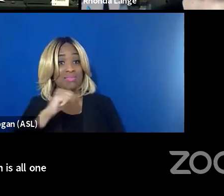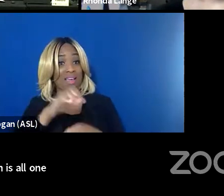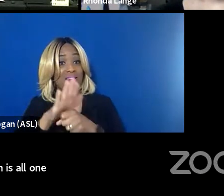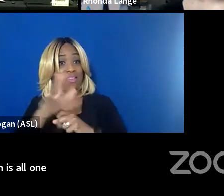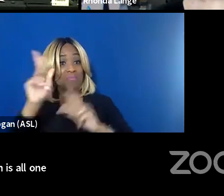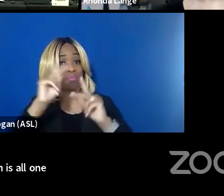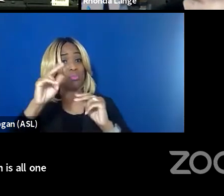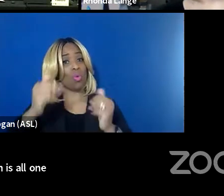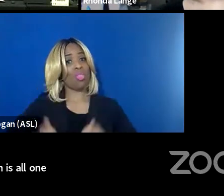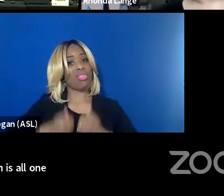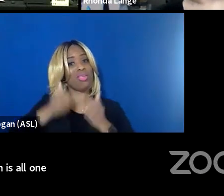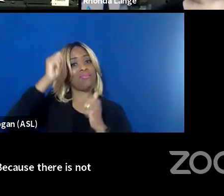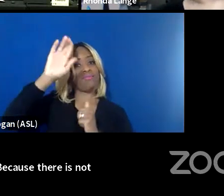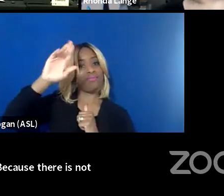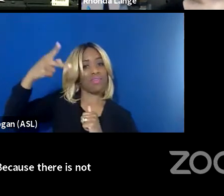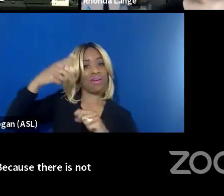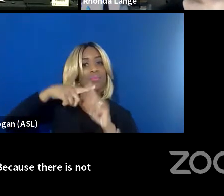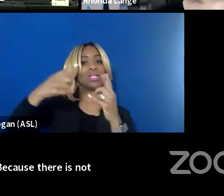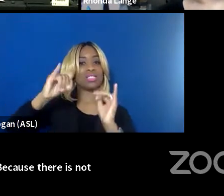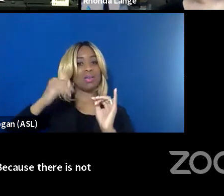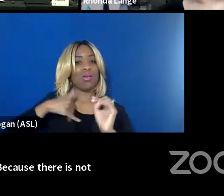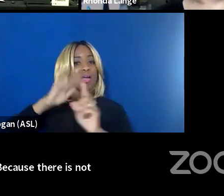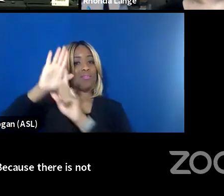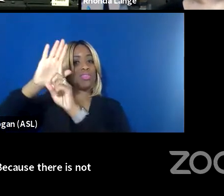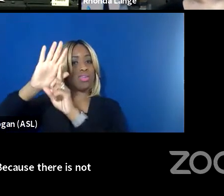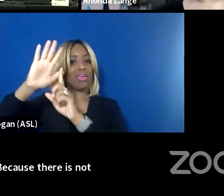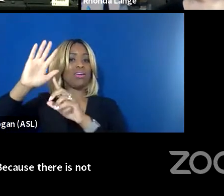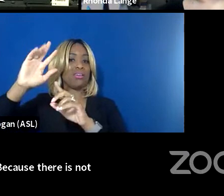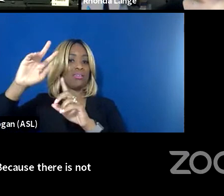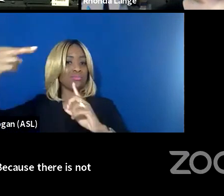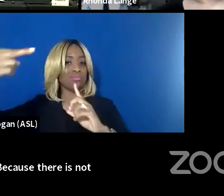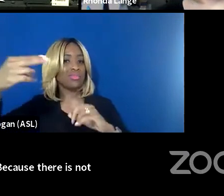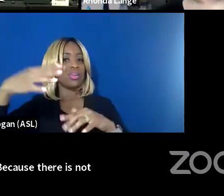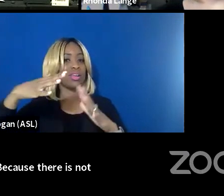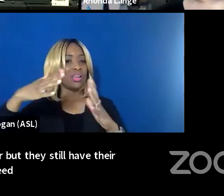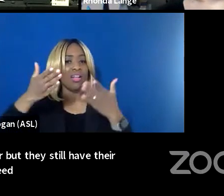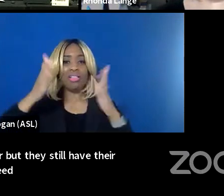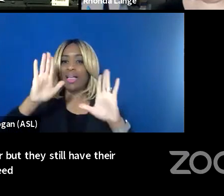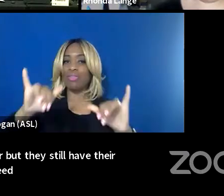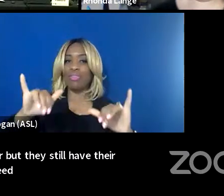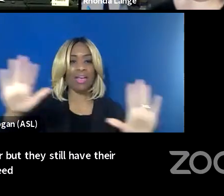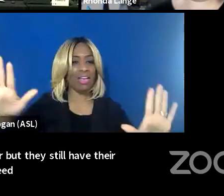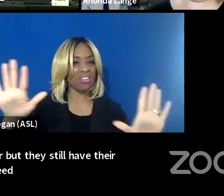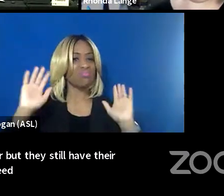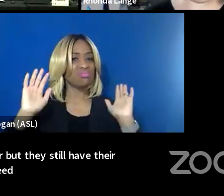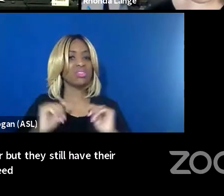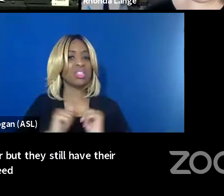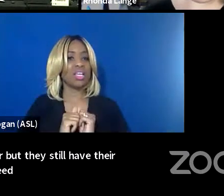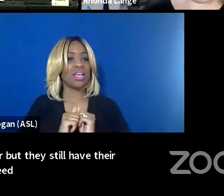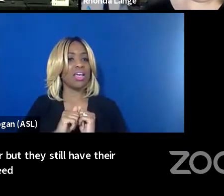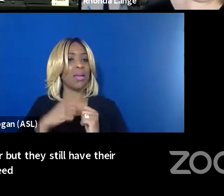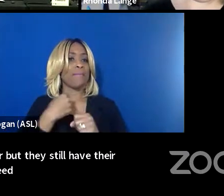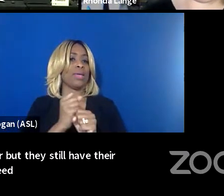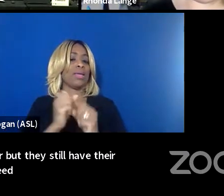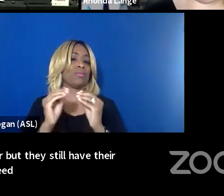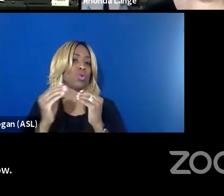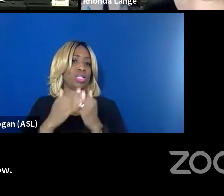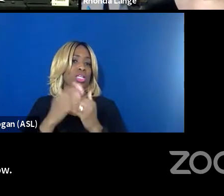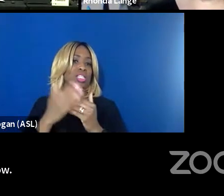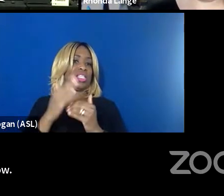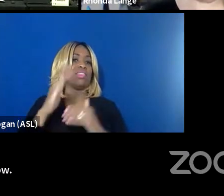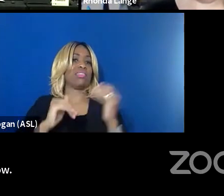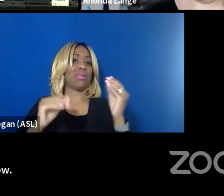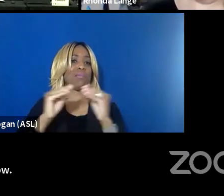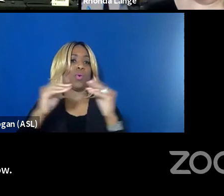people up there or whatever, but they still have their views that need to be said. Allow that and just make it easier rather than